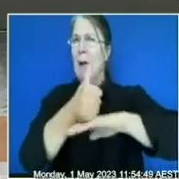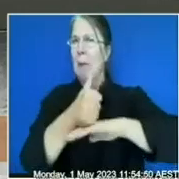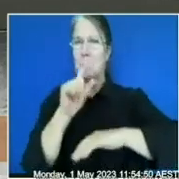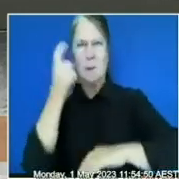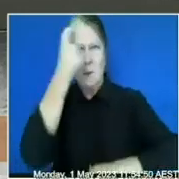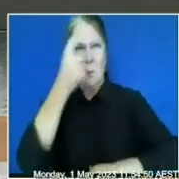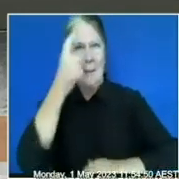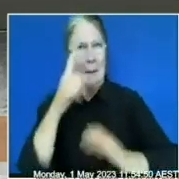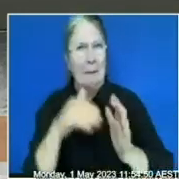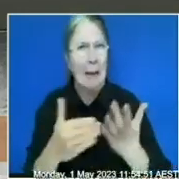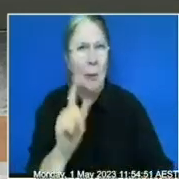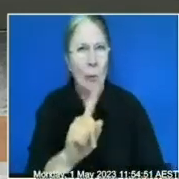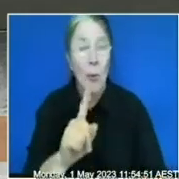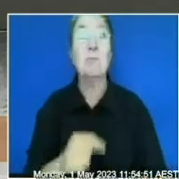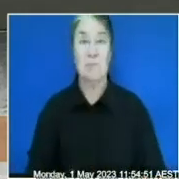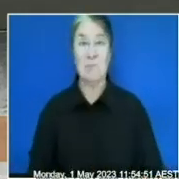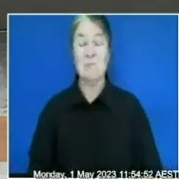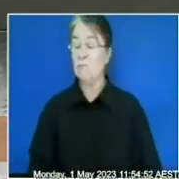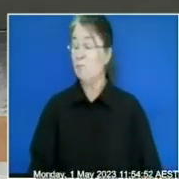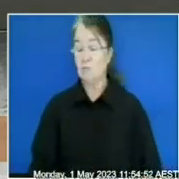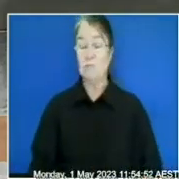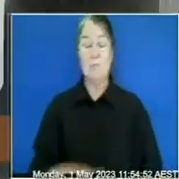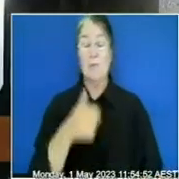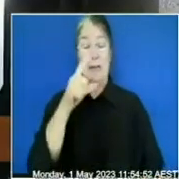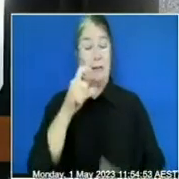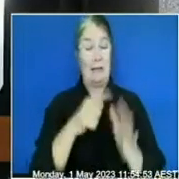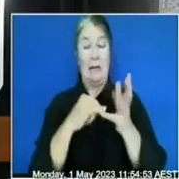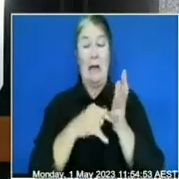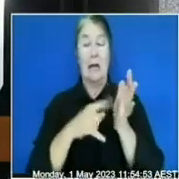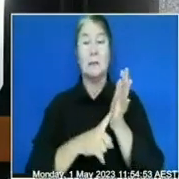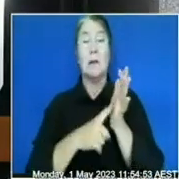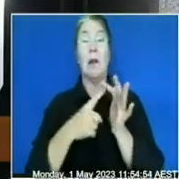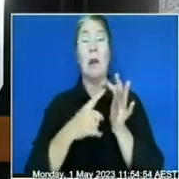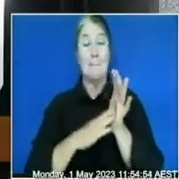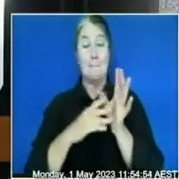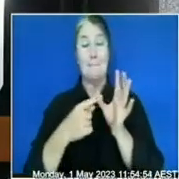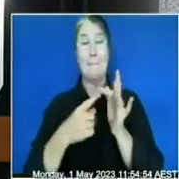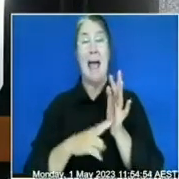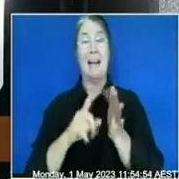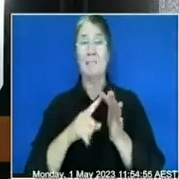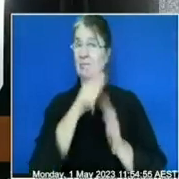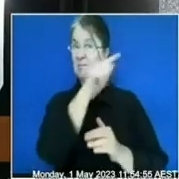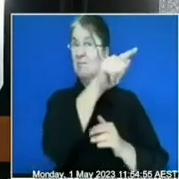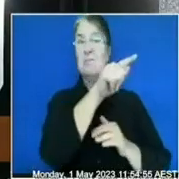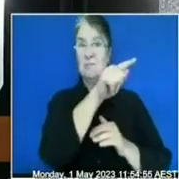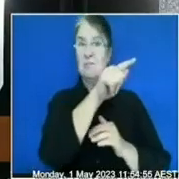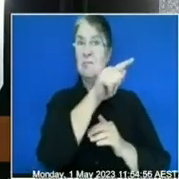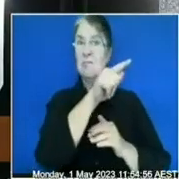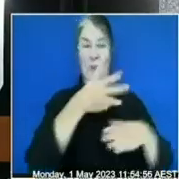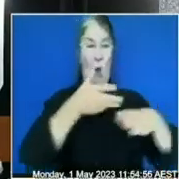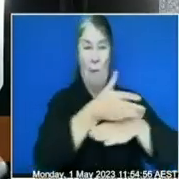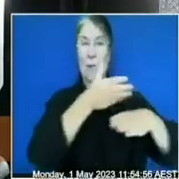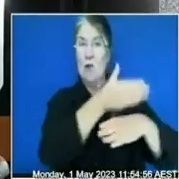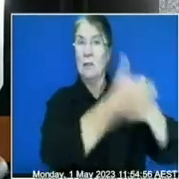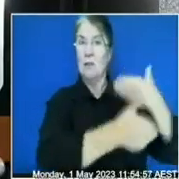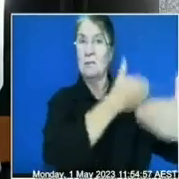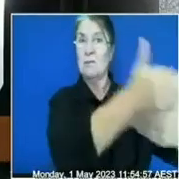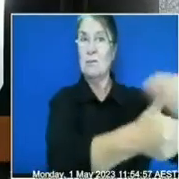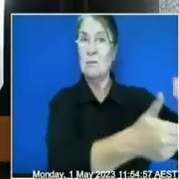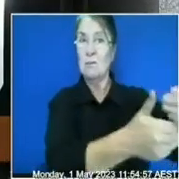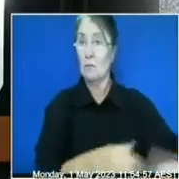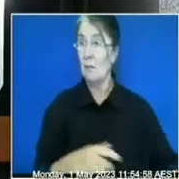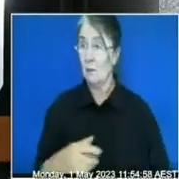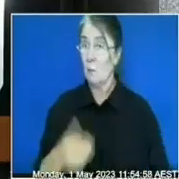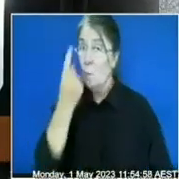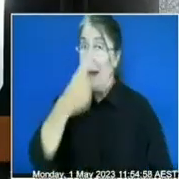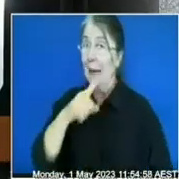site. So the key intent of Castlemaine was to test a low-demand site where there's very few cases and they haven't had a single case of public intoxication yet, but they